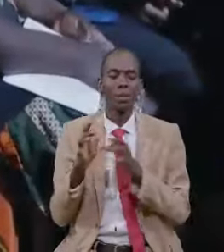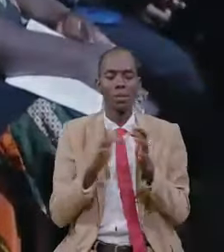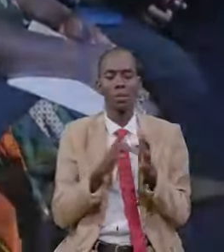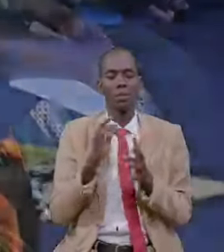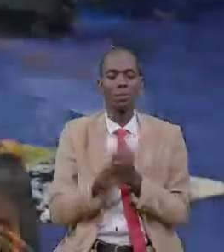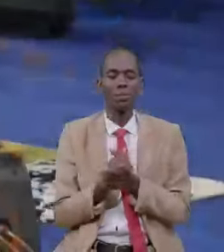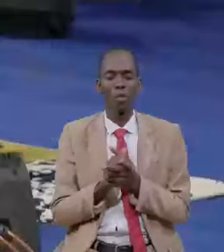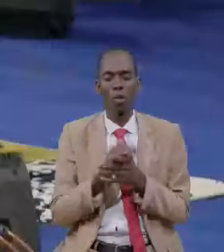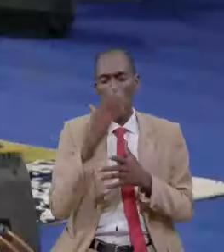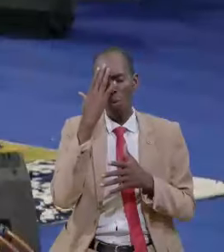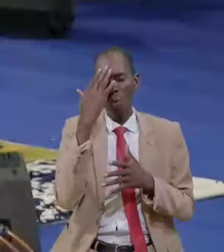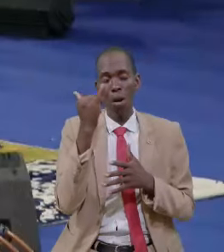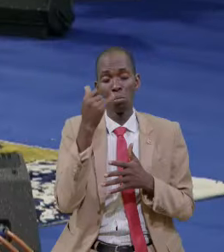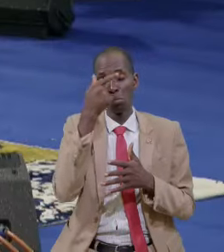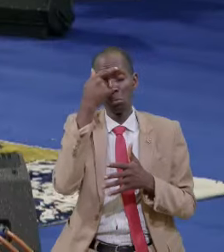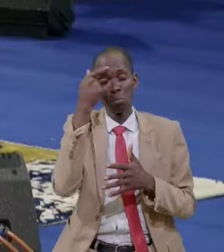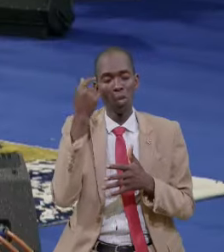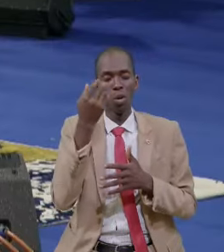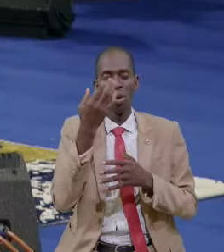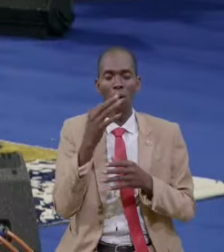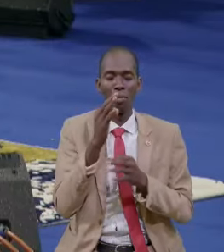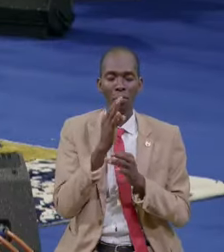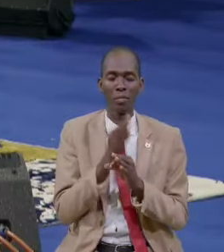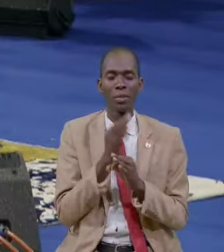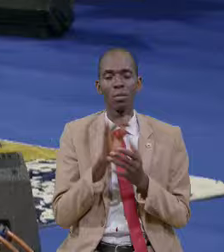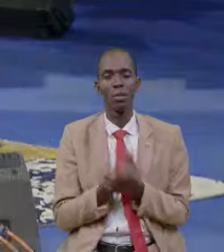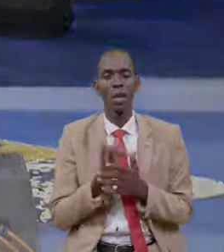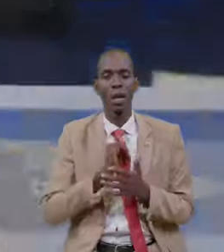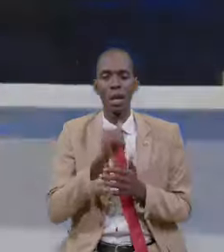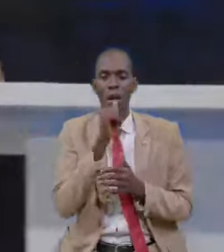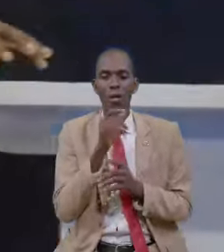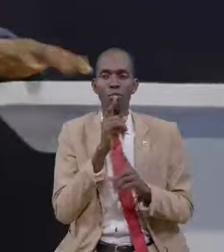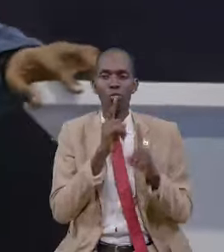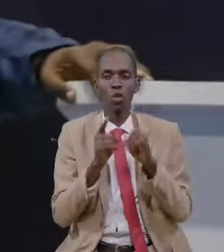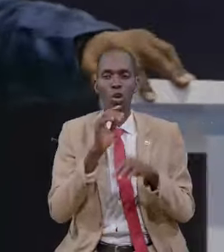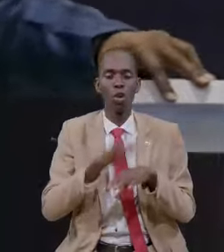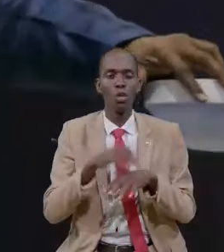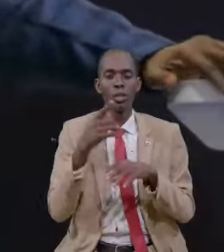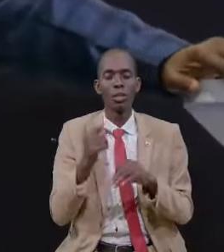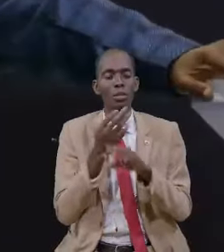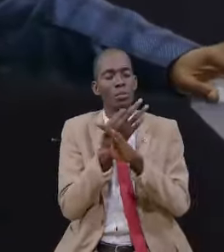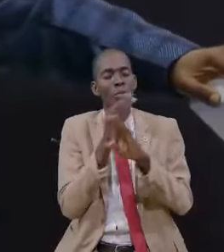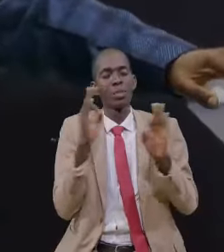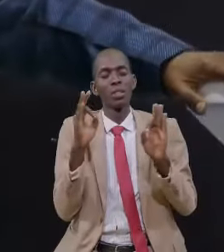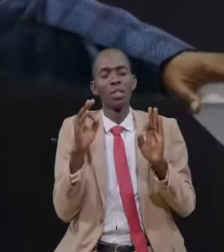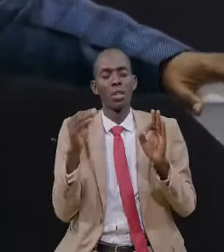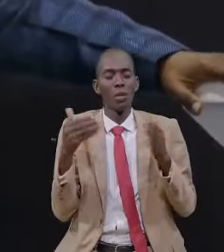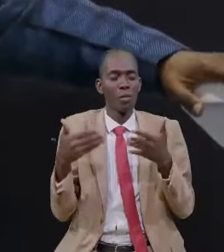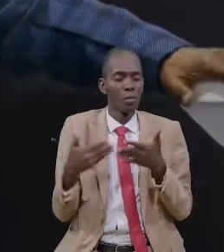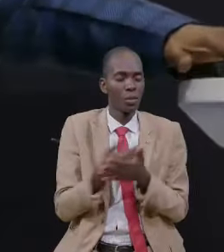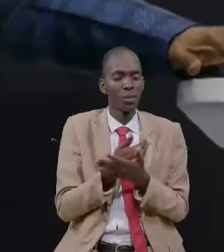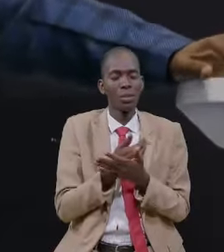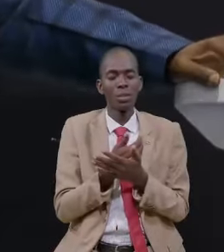Why? Because of faith. I'm talking on the free, fresh,